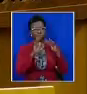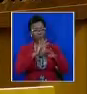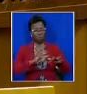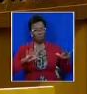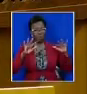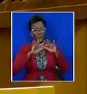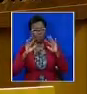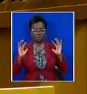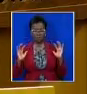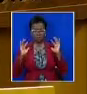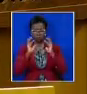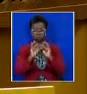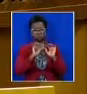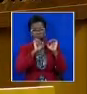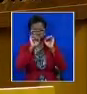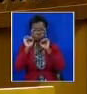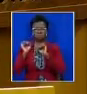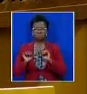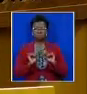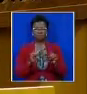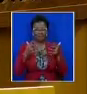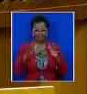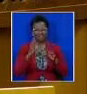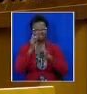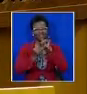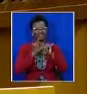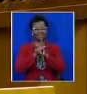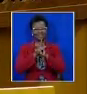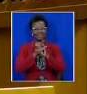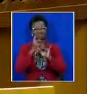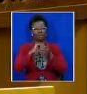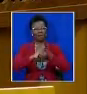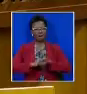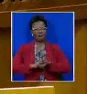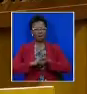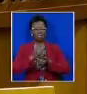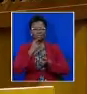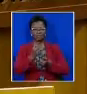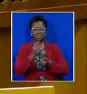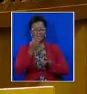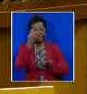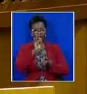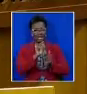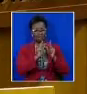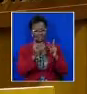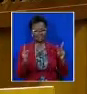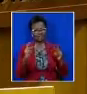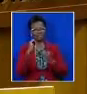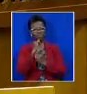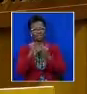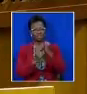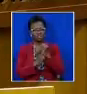consensus on a number of international accords that shape what governments, multilateral agencies,